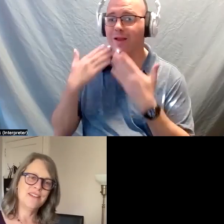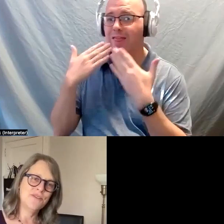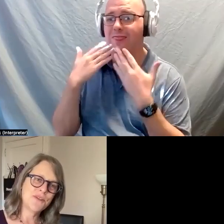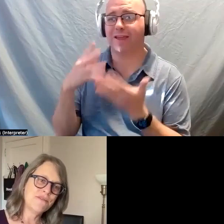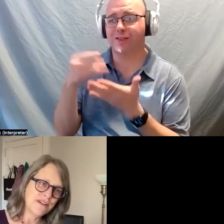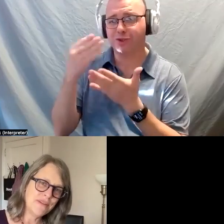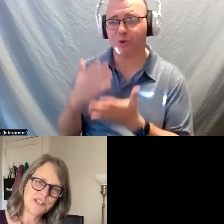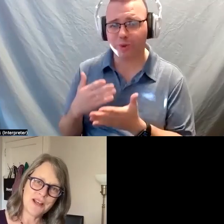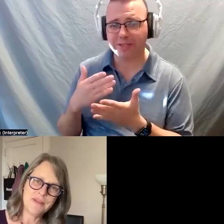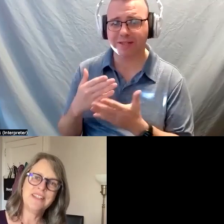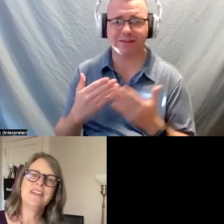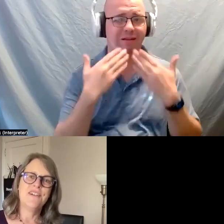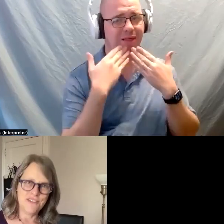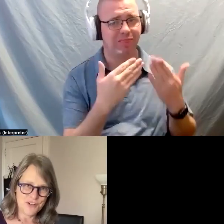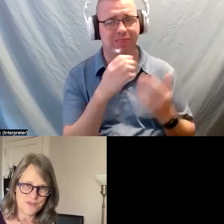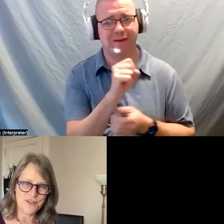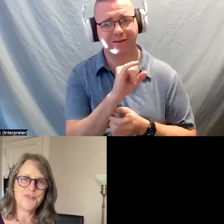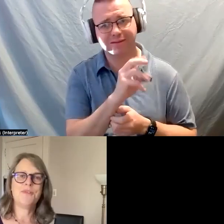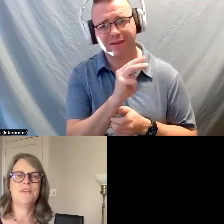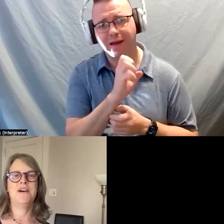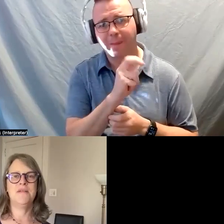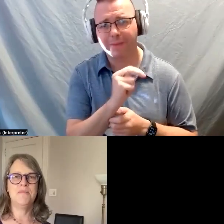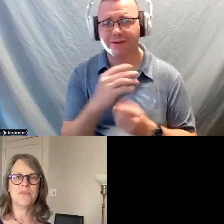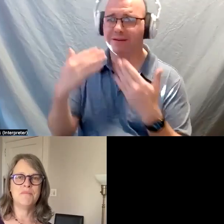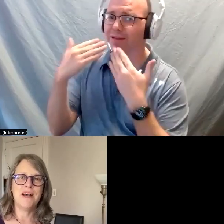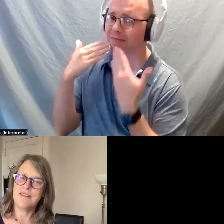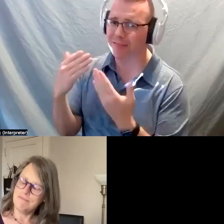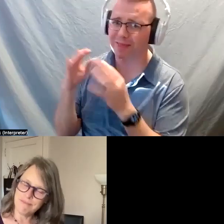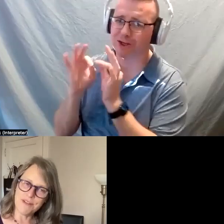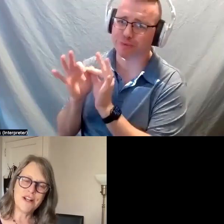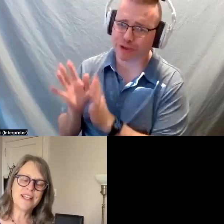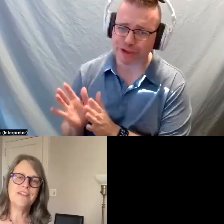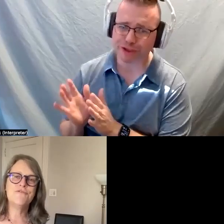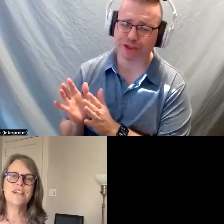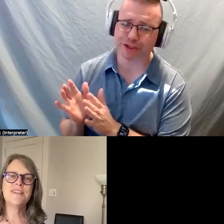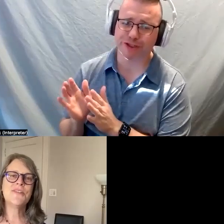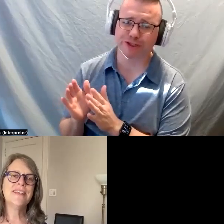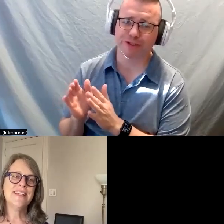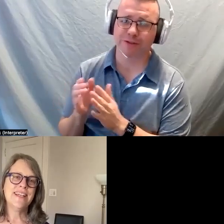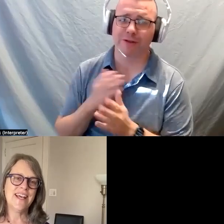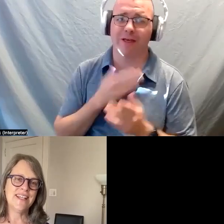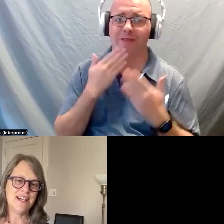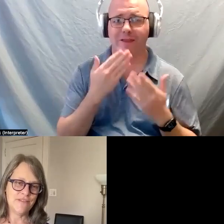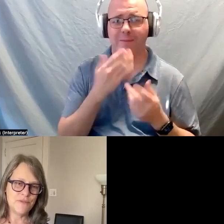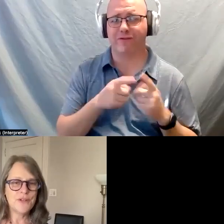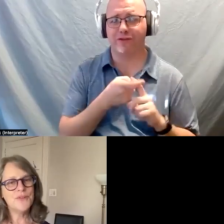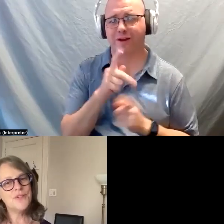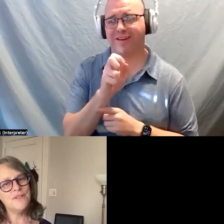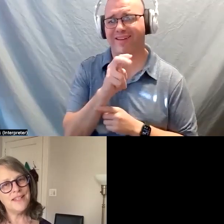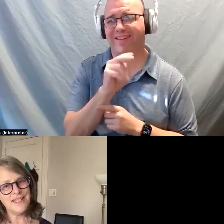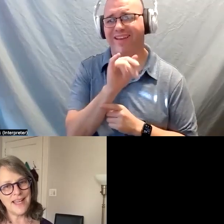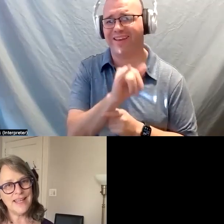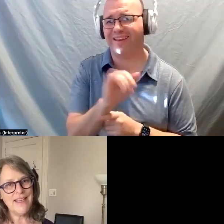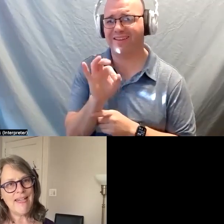want to thank you so very much, Simon, our interpreters, my friend Kenny Freeze, and everyone